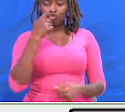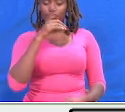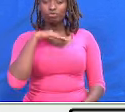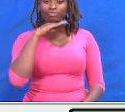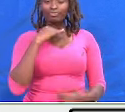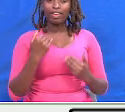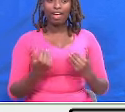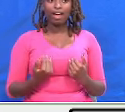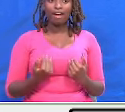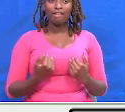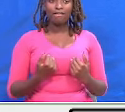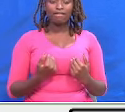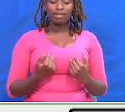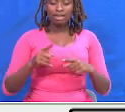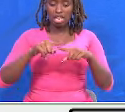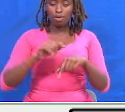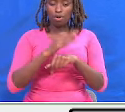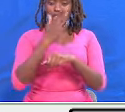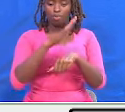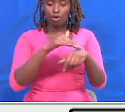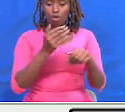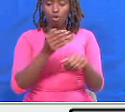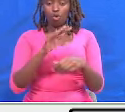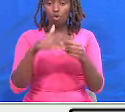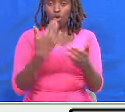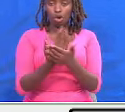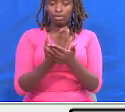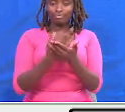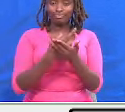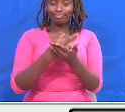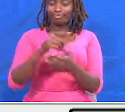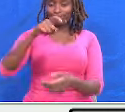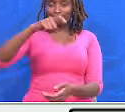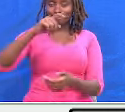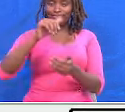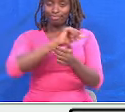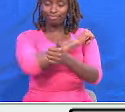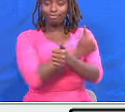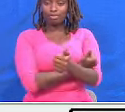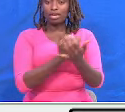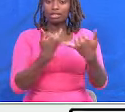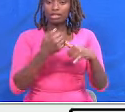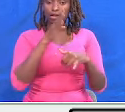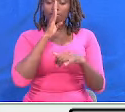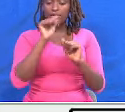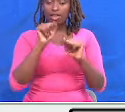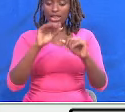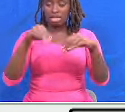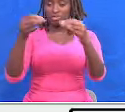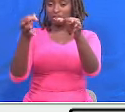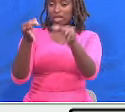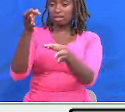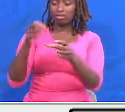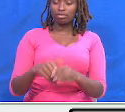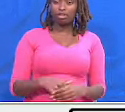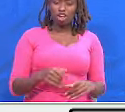their hope, thereby calling on relevant authorities to intervene and serve them justice for their kin. Kutoka primary